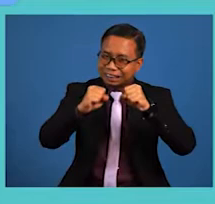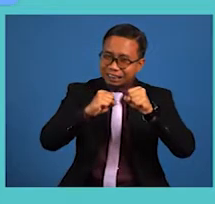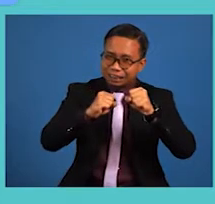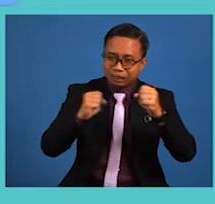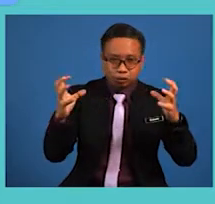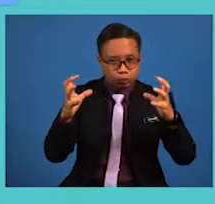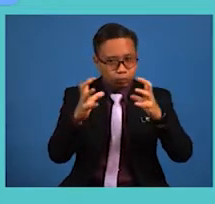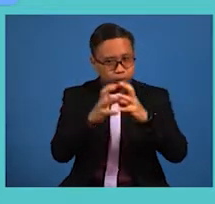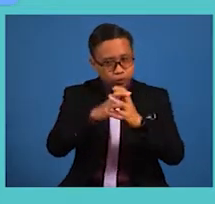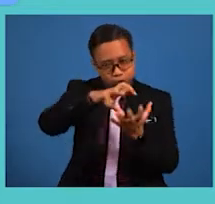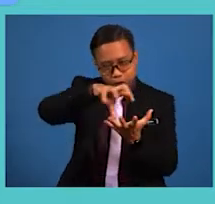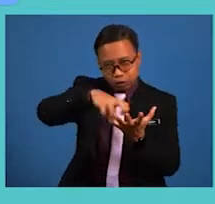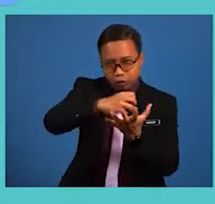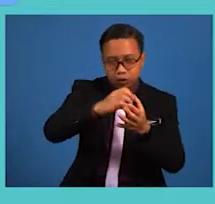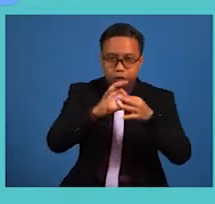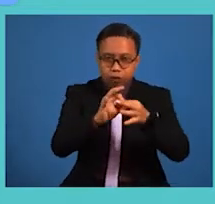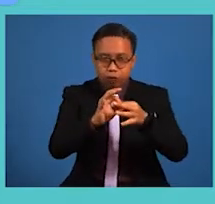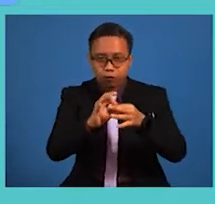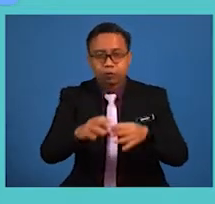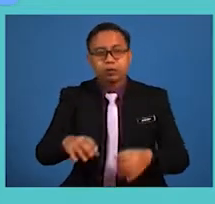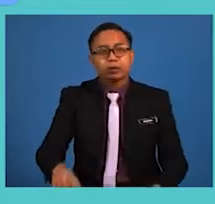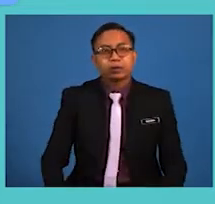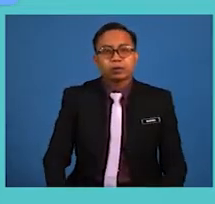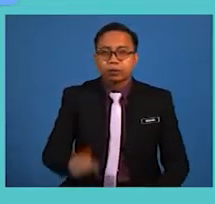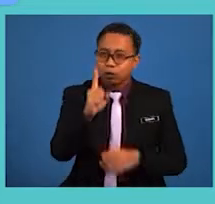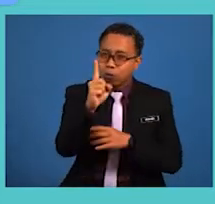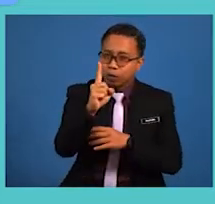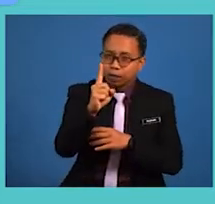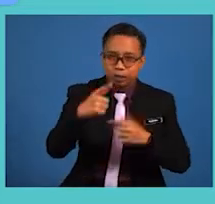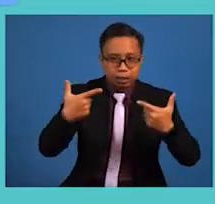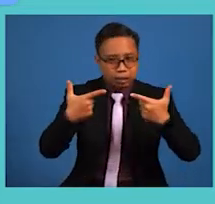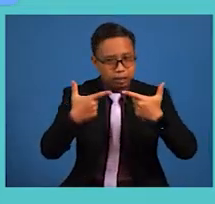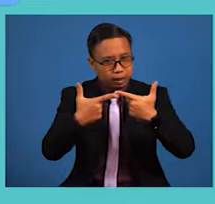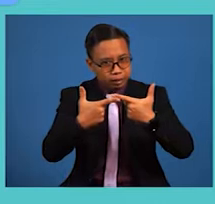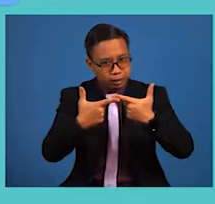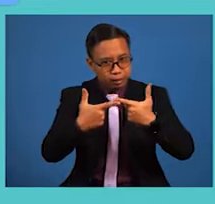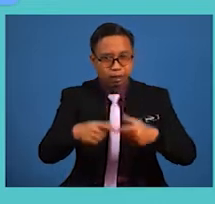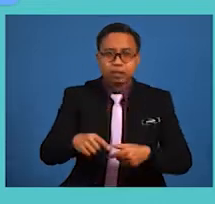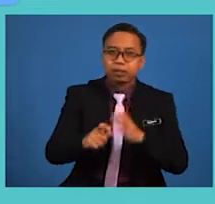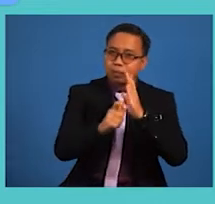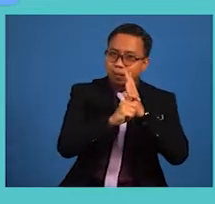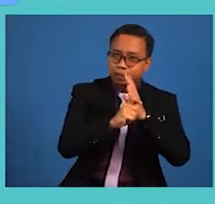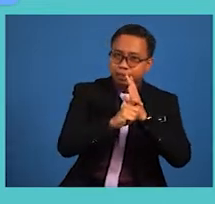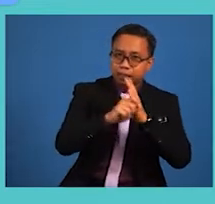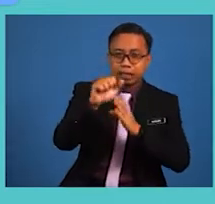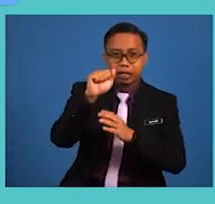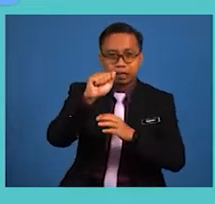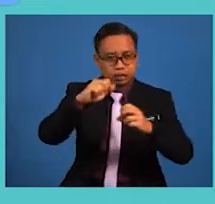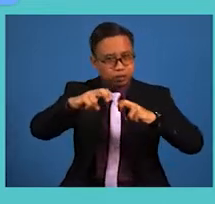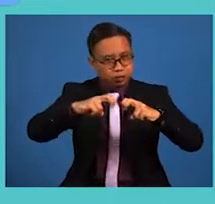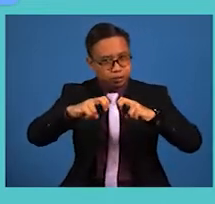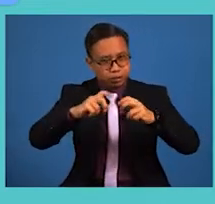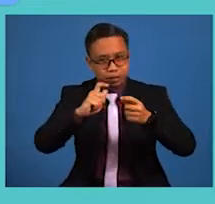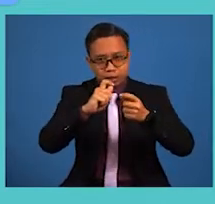the combination of analysis from figure 1 plus linker plus analysis from table